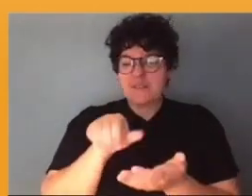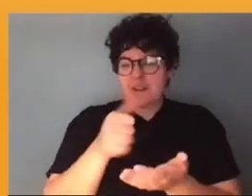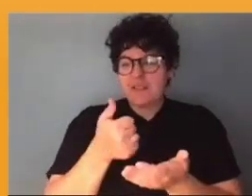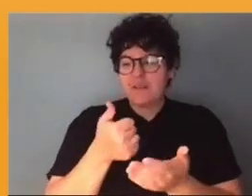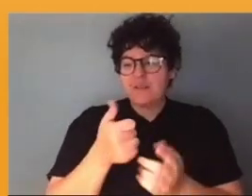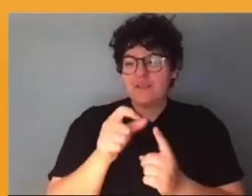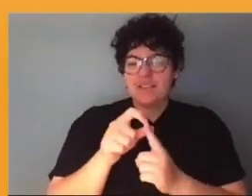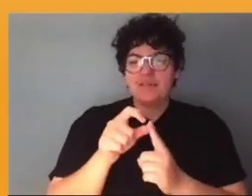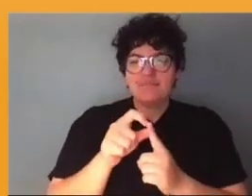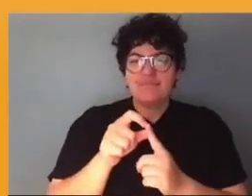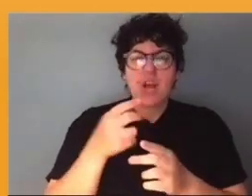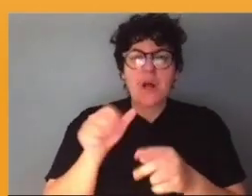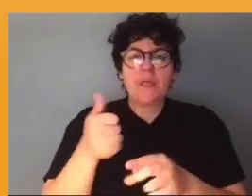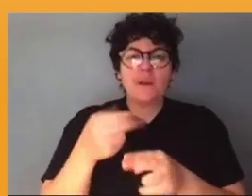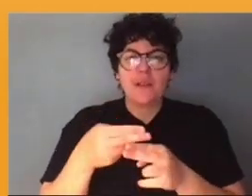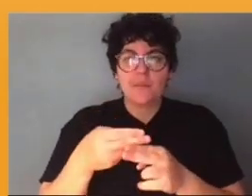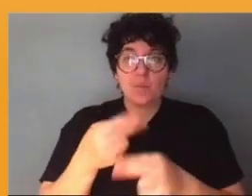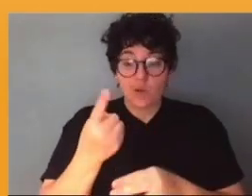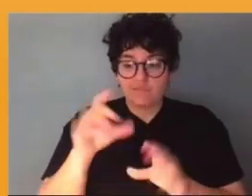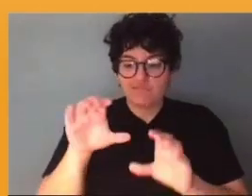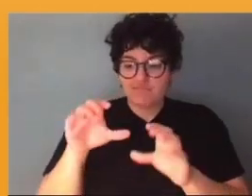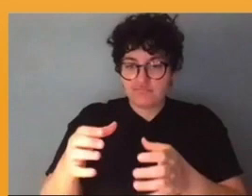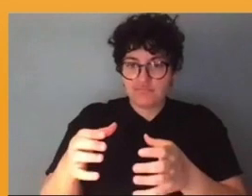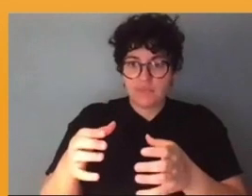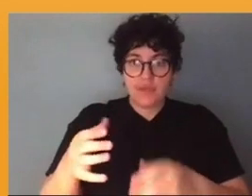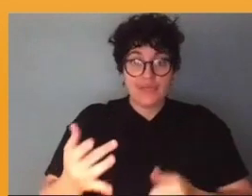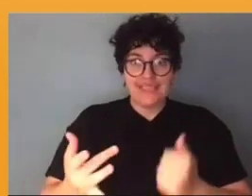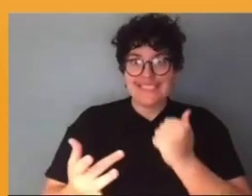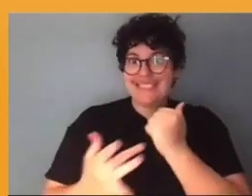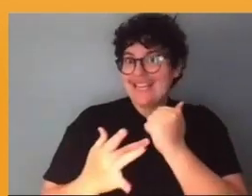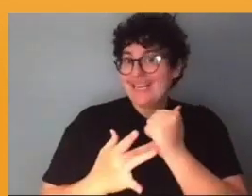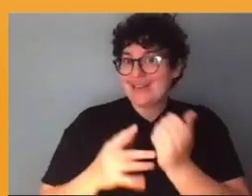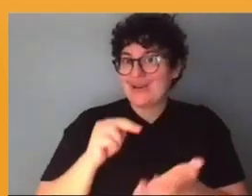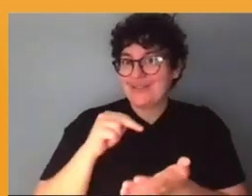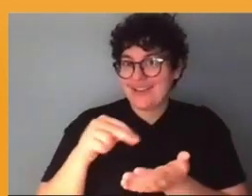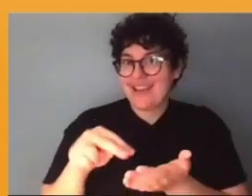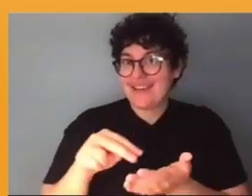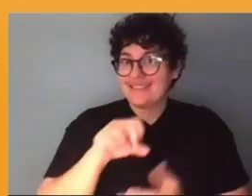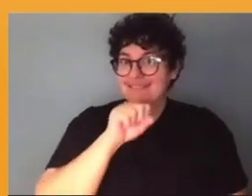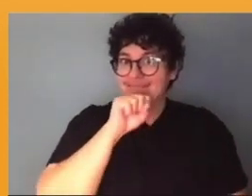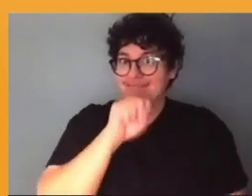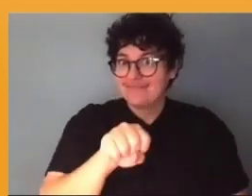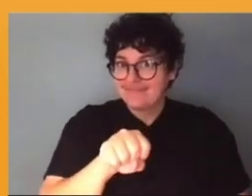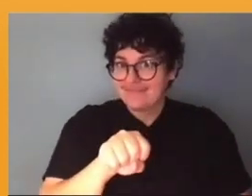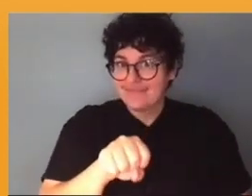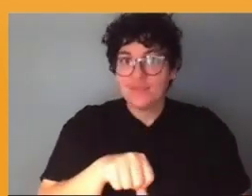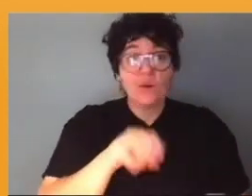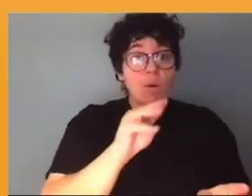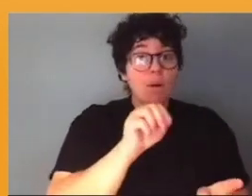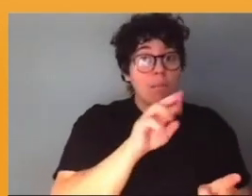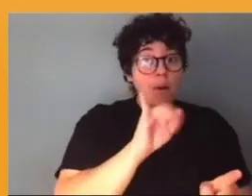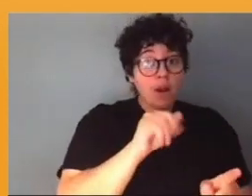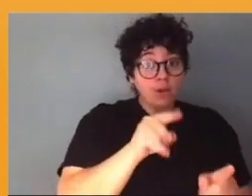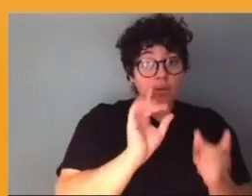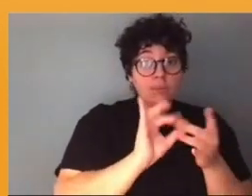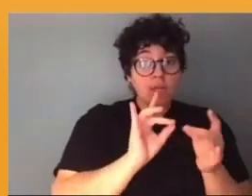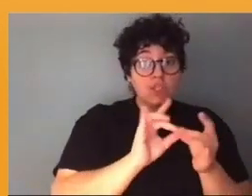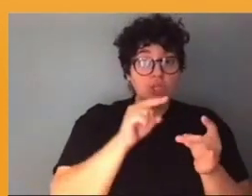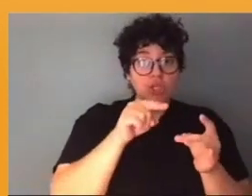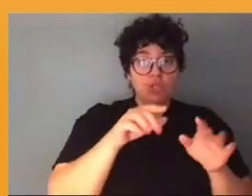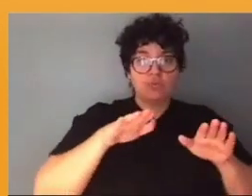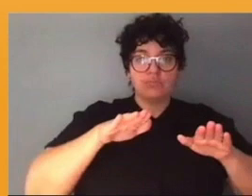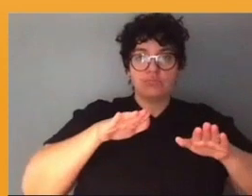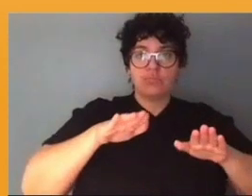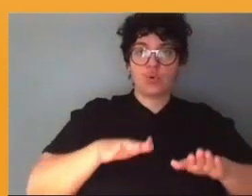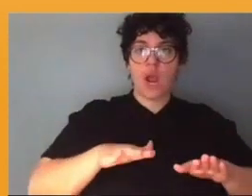technical. So I know Mari was mentioning how you ground yourself on the